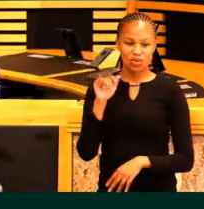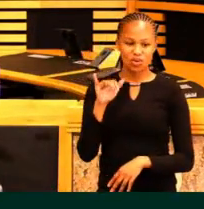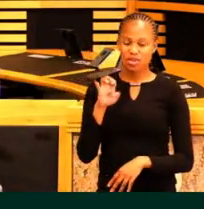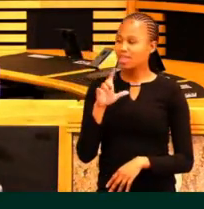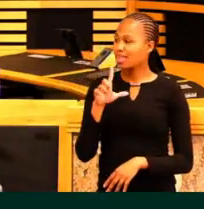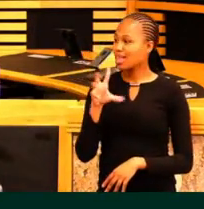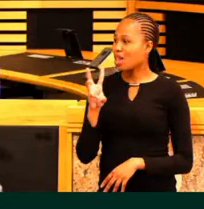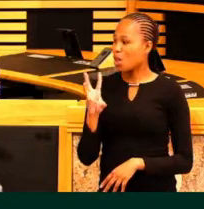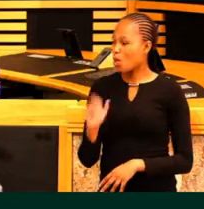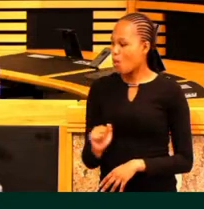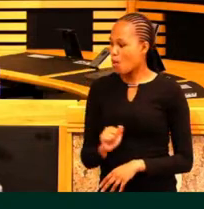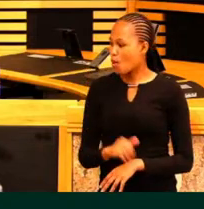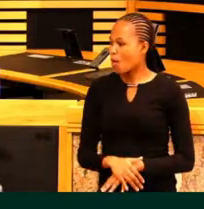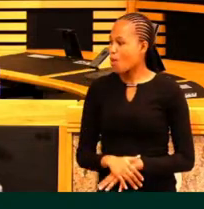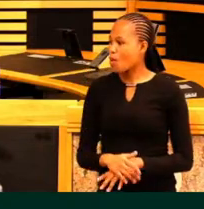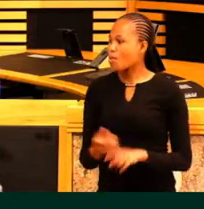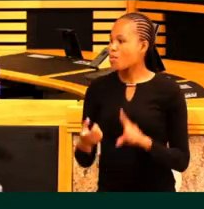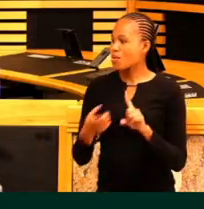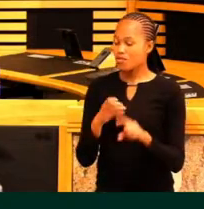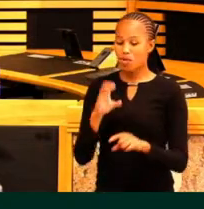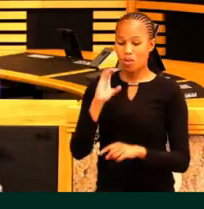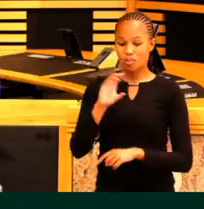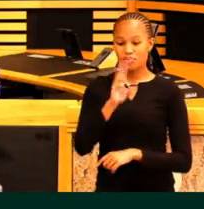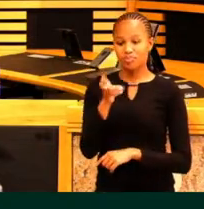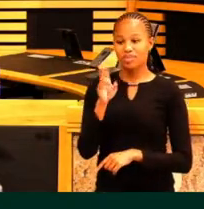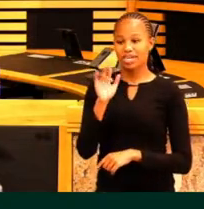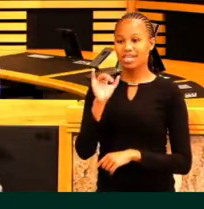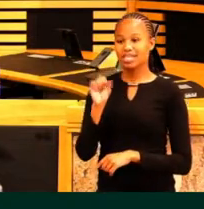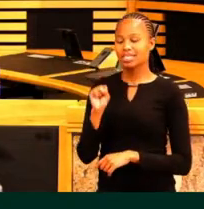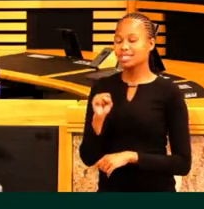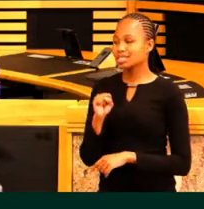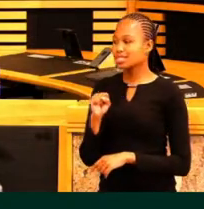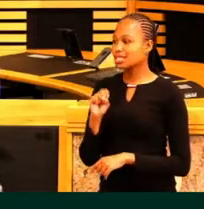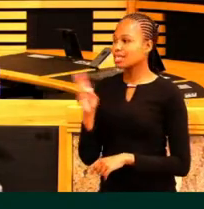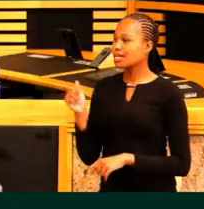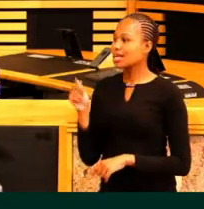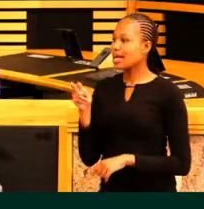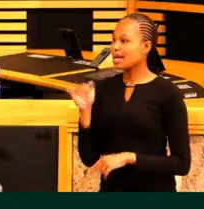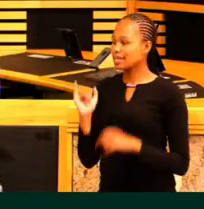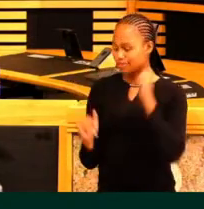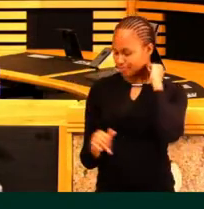laughs from kasani District thank you honorable